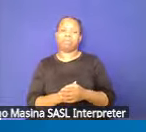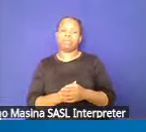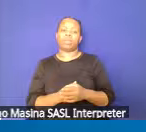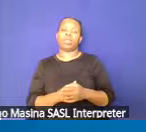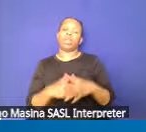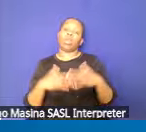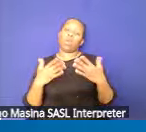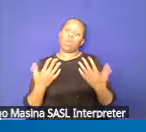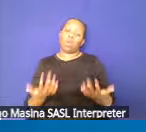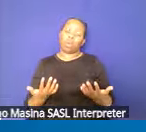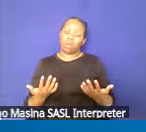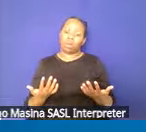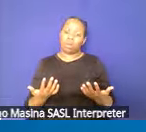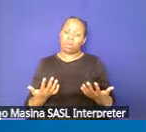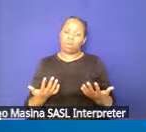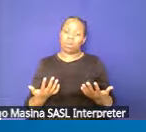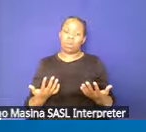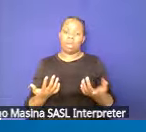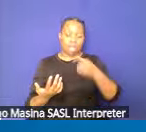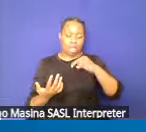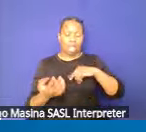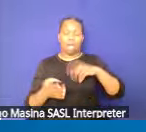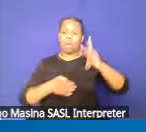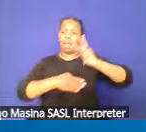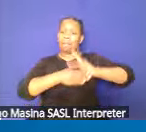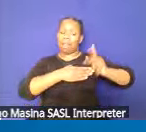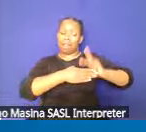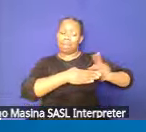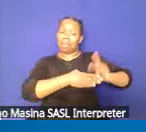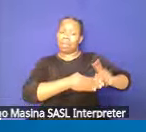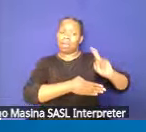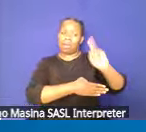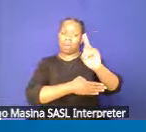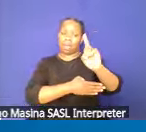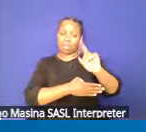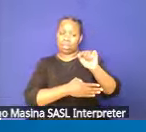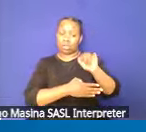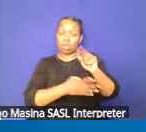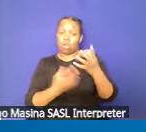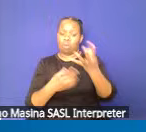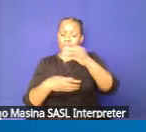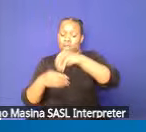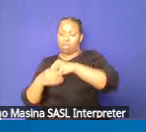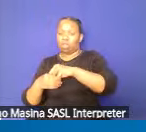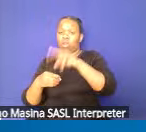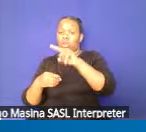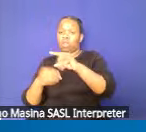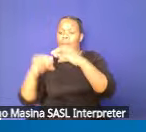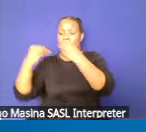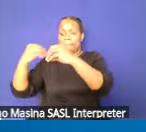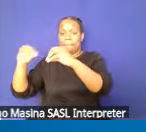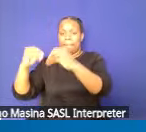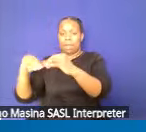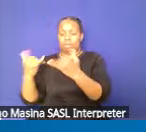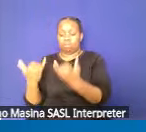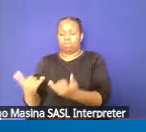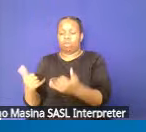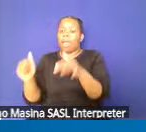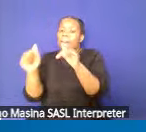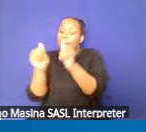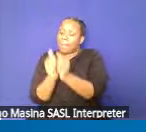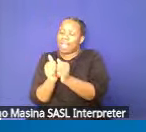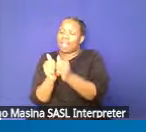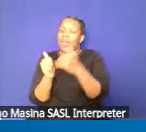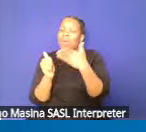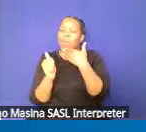So what is our plan actually with regards to the inclusion of these entities? We currently in partnership with the entity